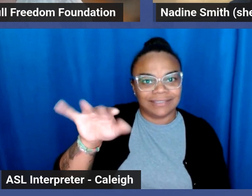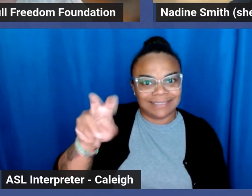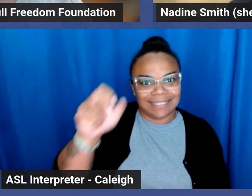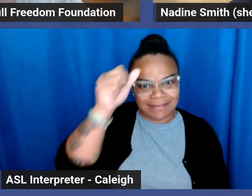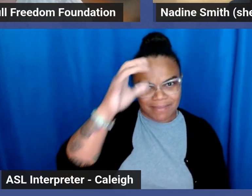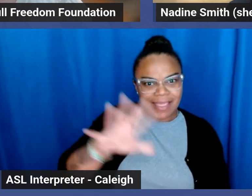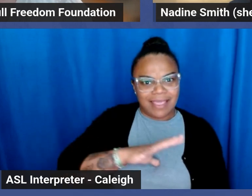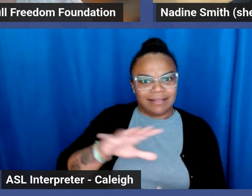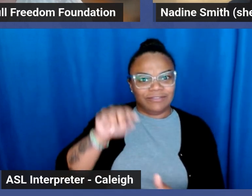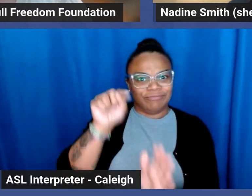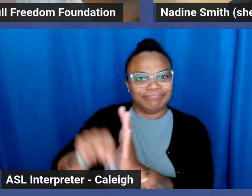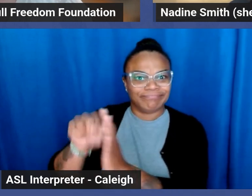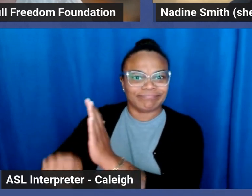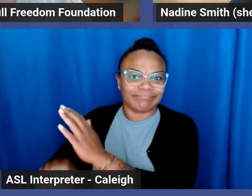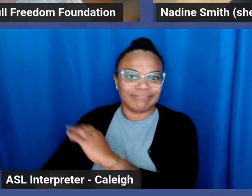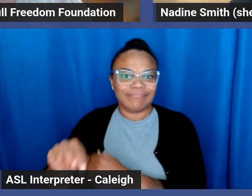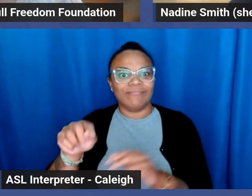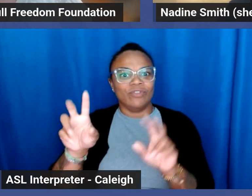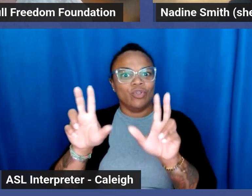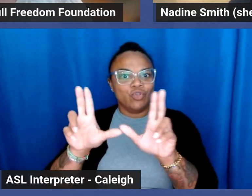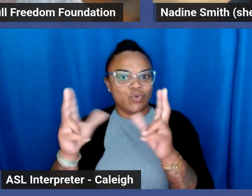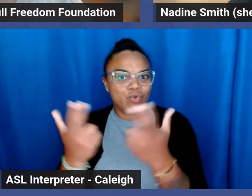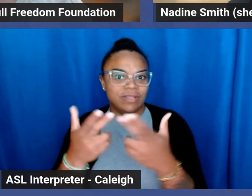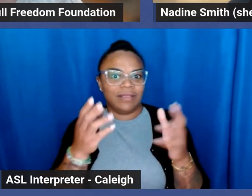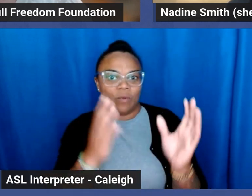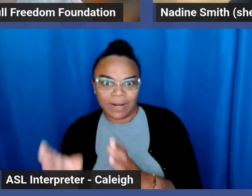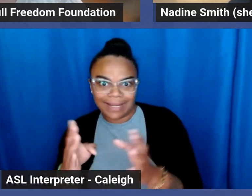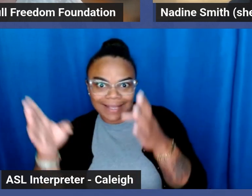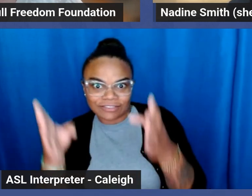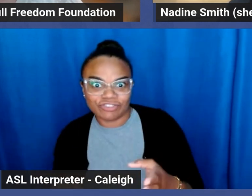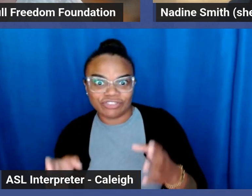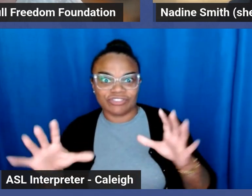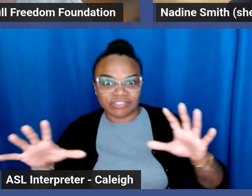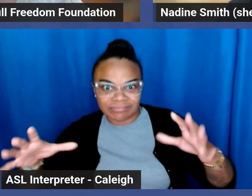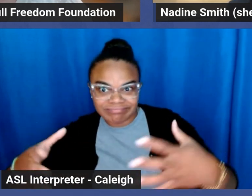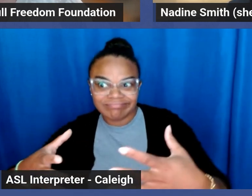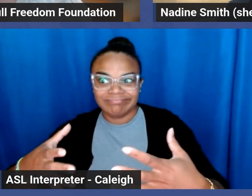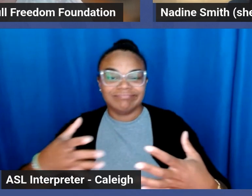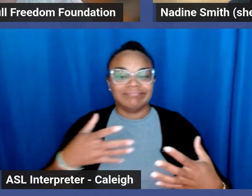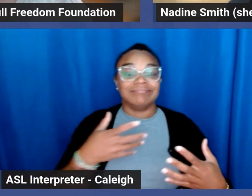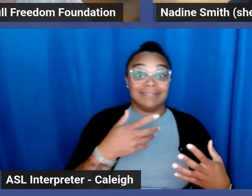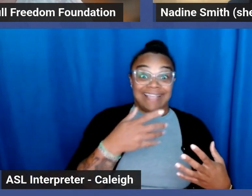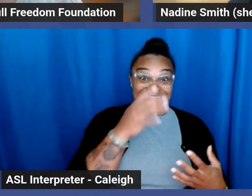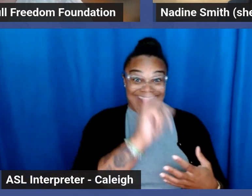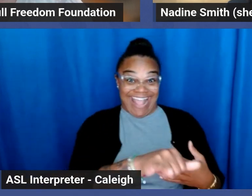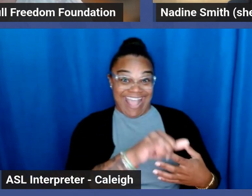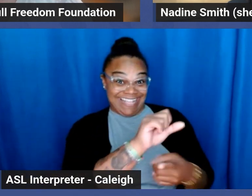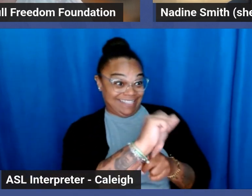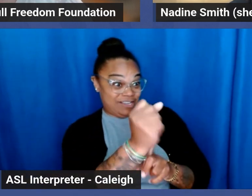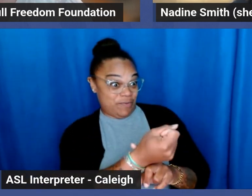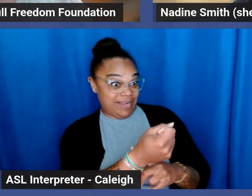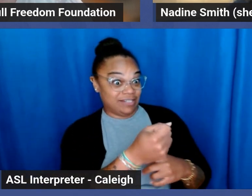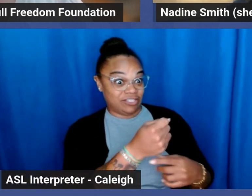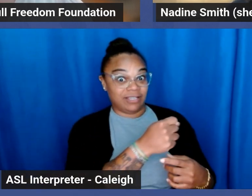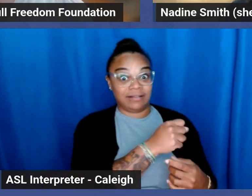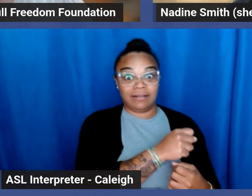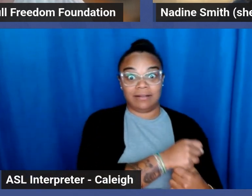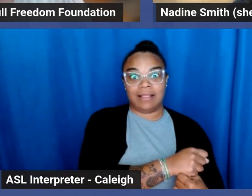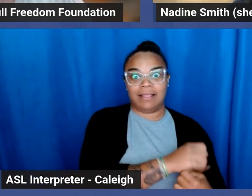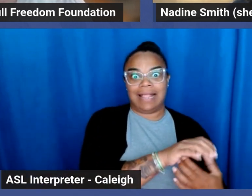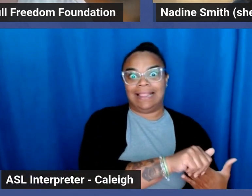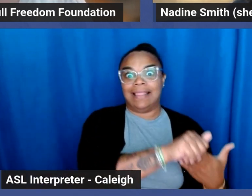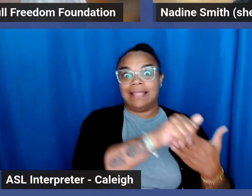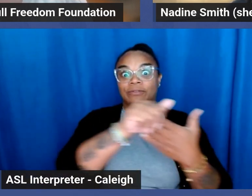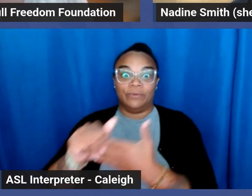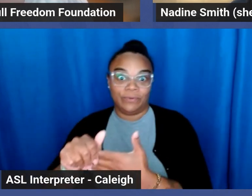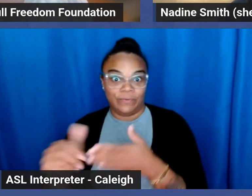massacre union organizers. All of those things created the backlash in which the New Deal became possible. And